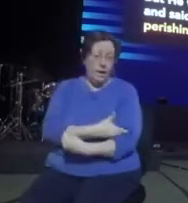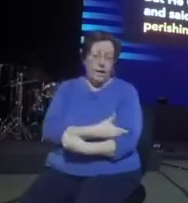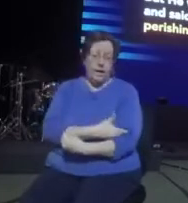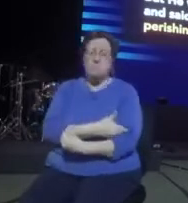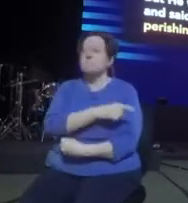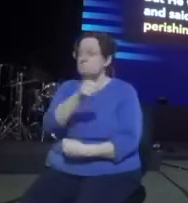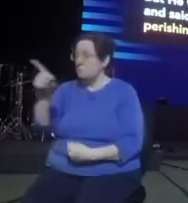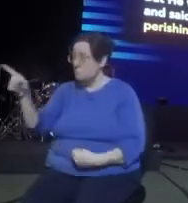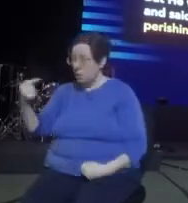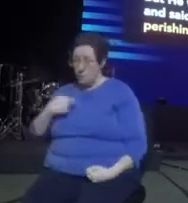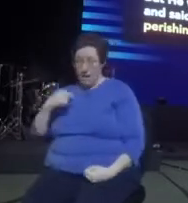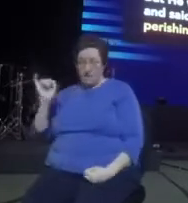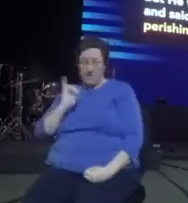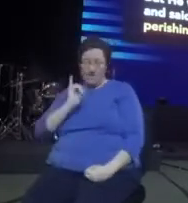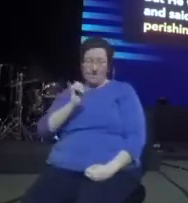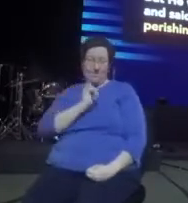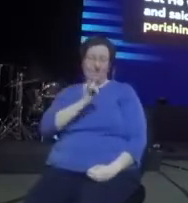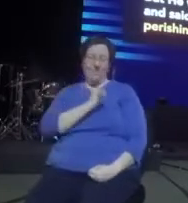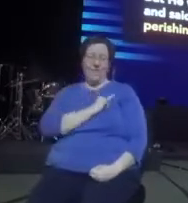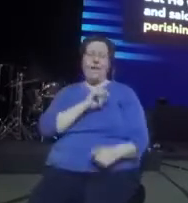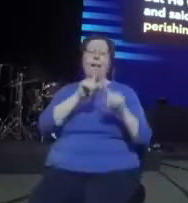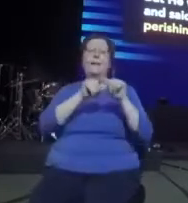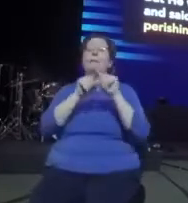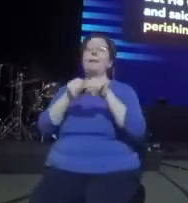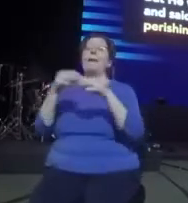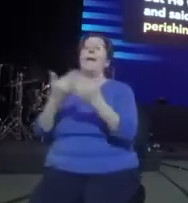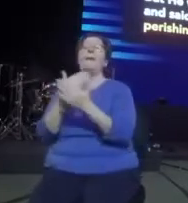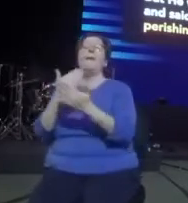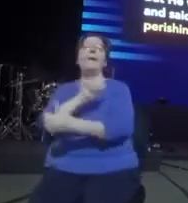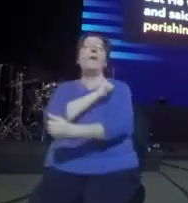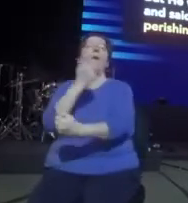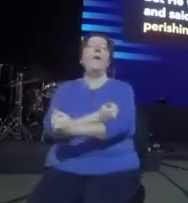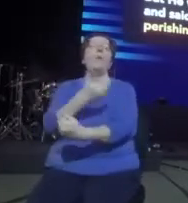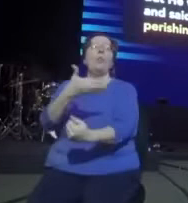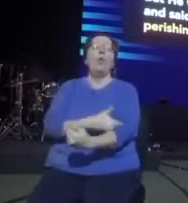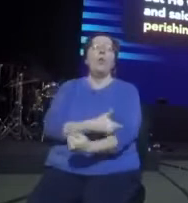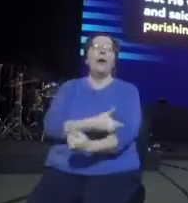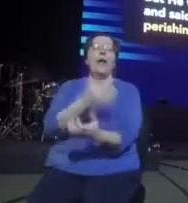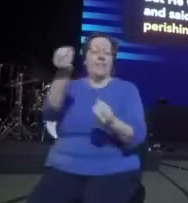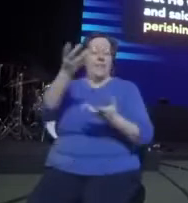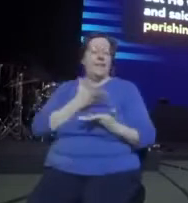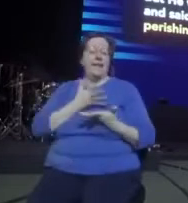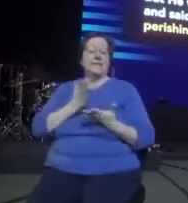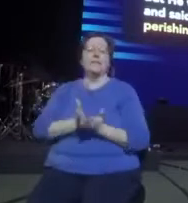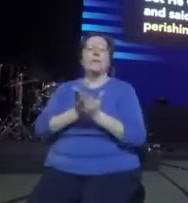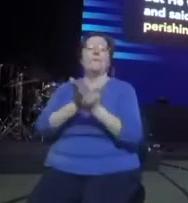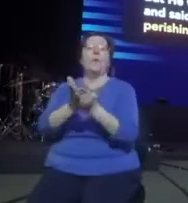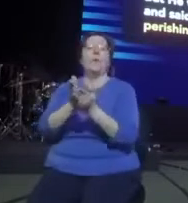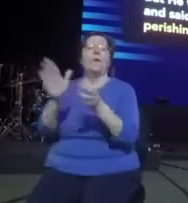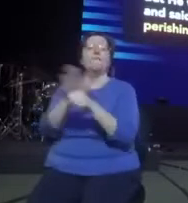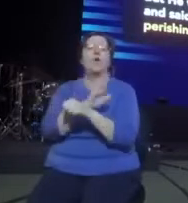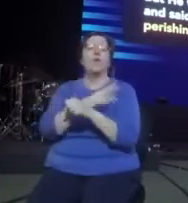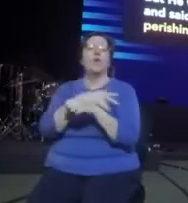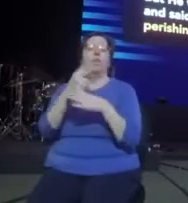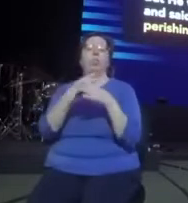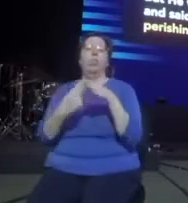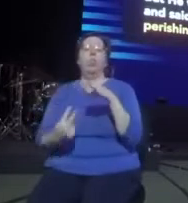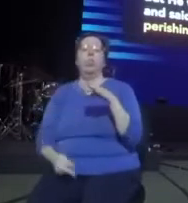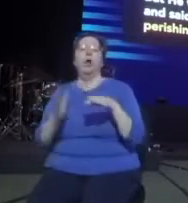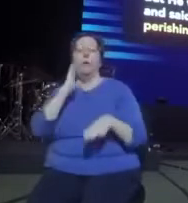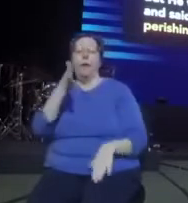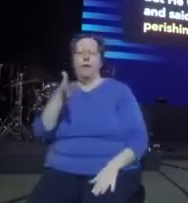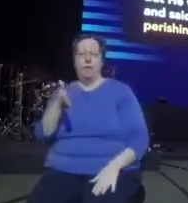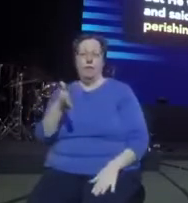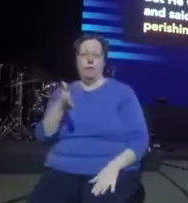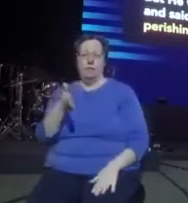do I. We make decisions based on the new authority that's telling us that our boat's sinking. Is anybody listening to